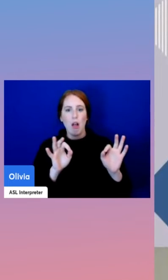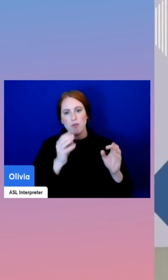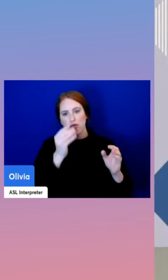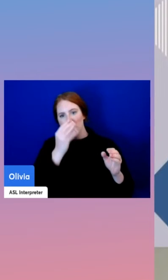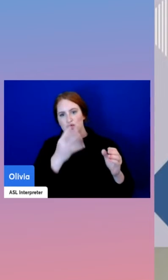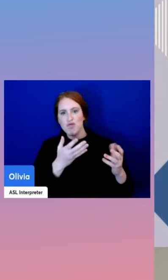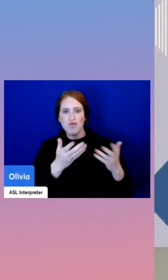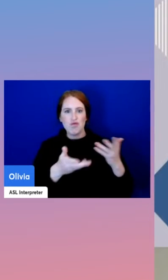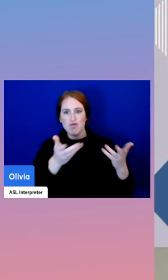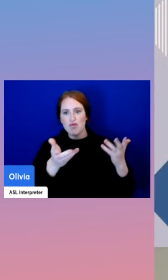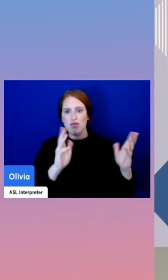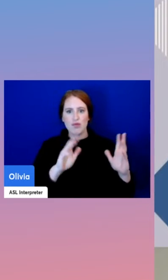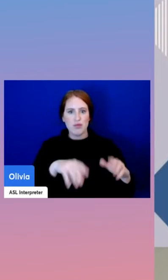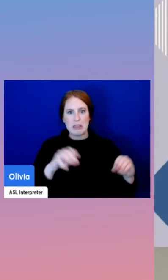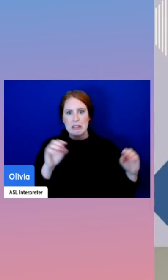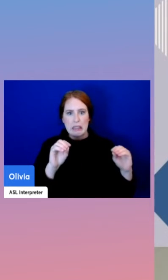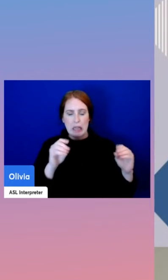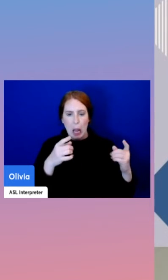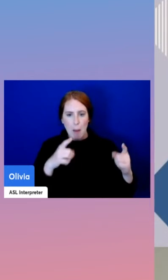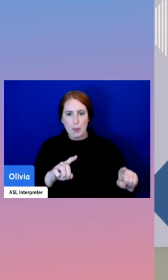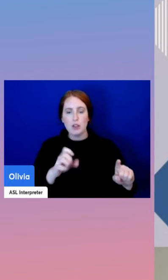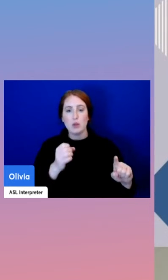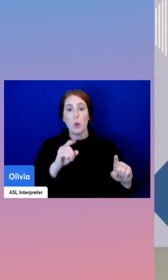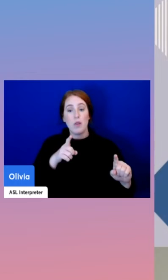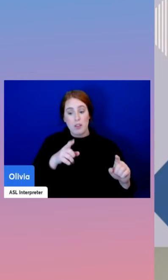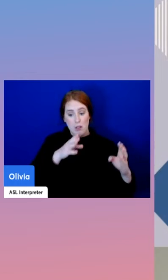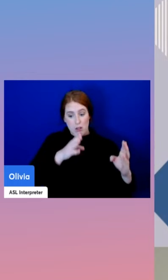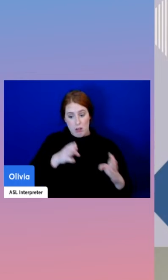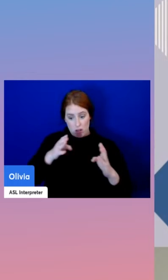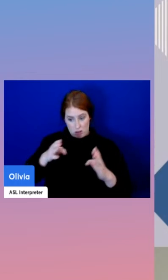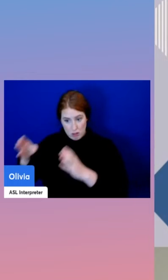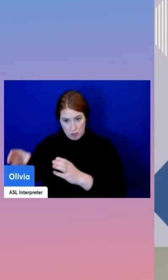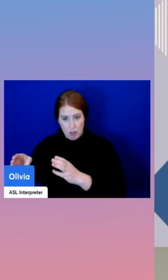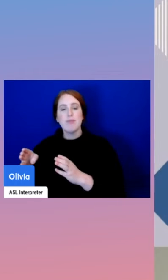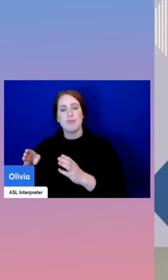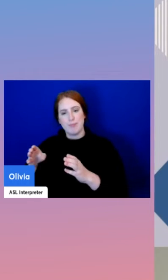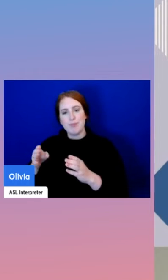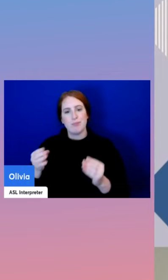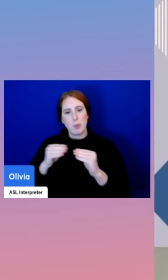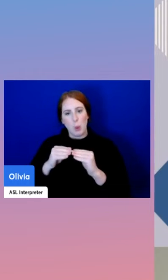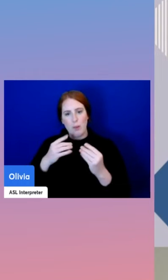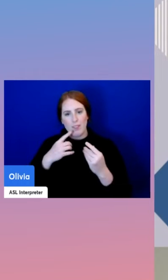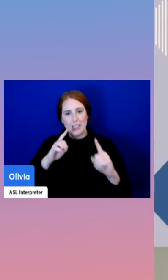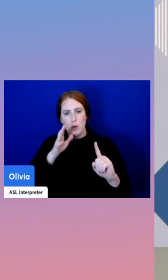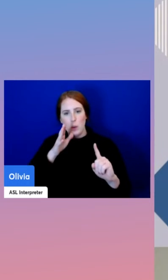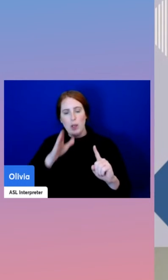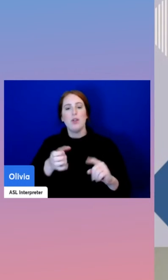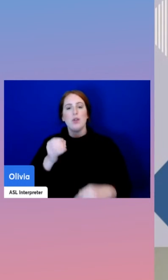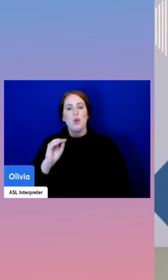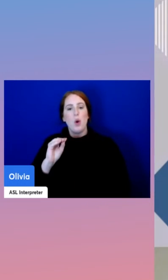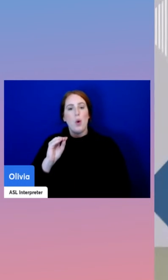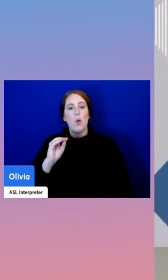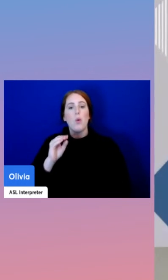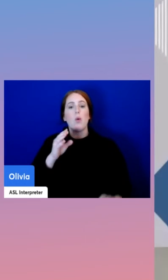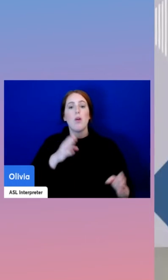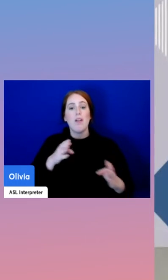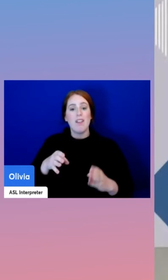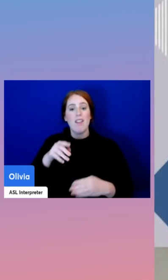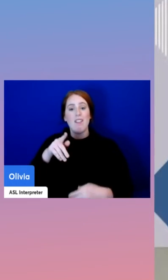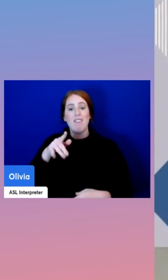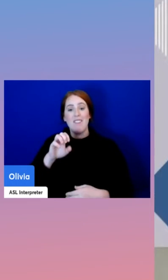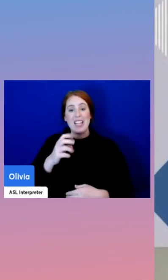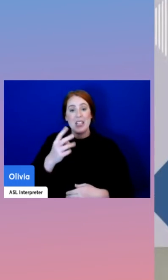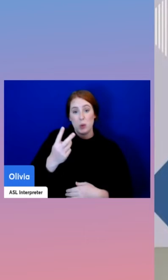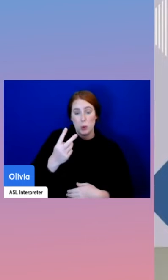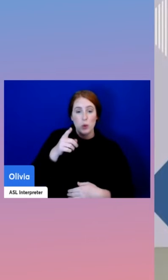able to do a lot of good for that. And within May, for example, we can have phase 2 where we apply the new strategies